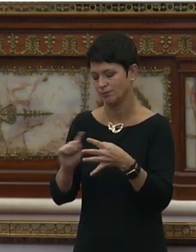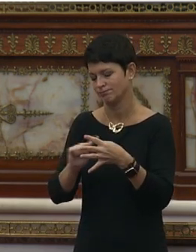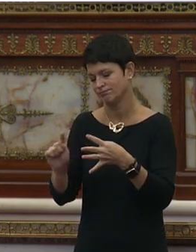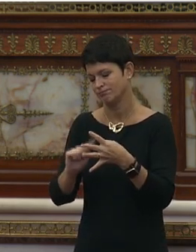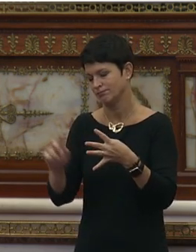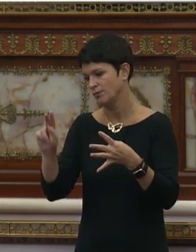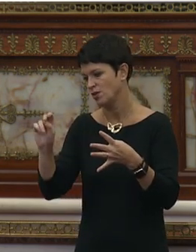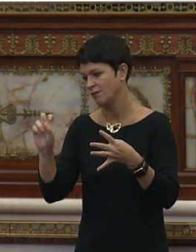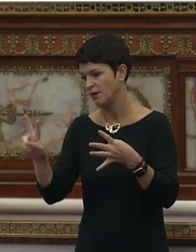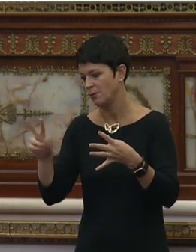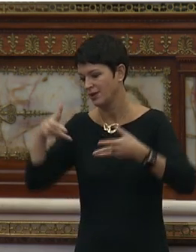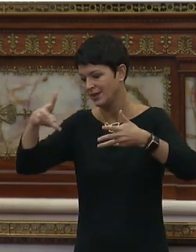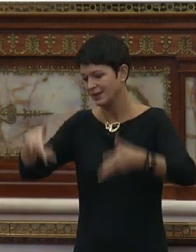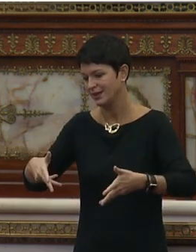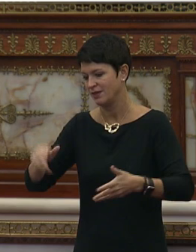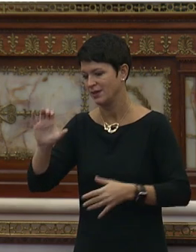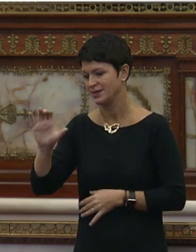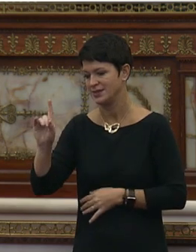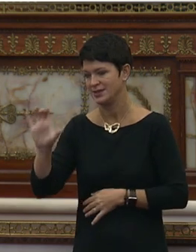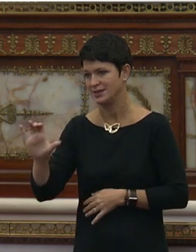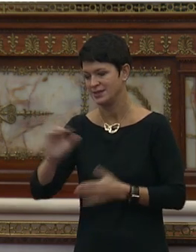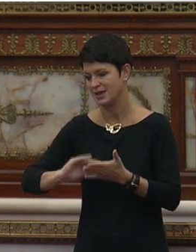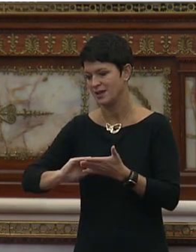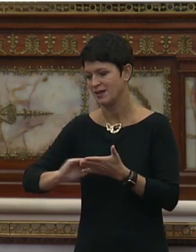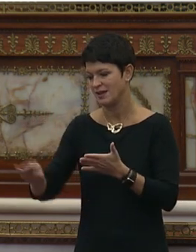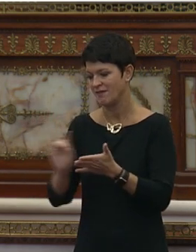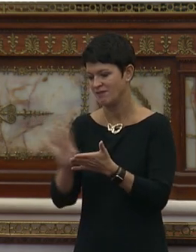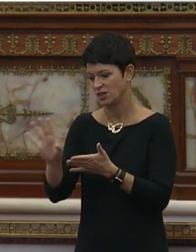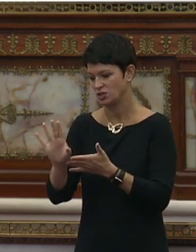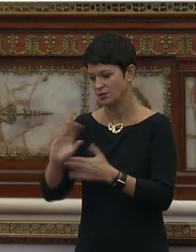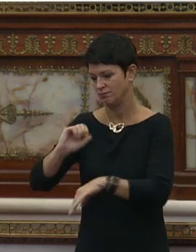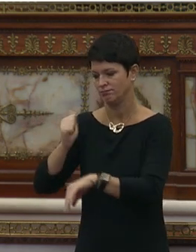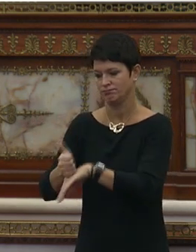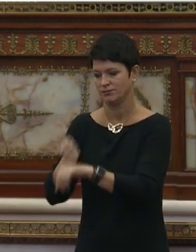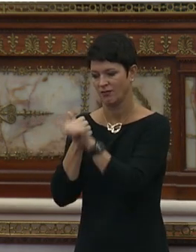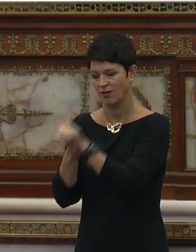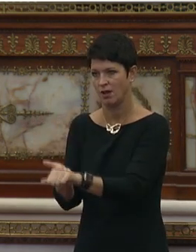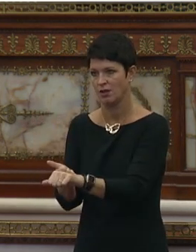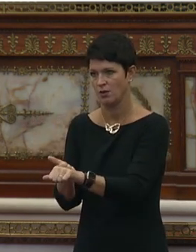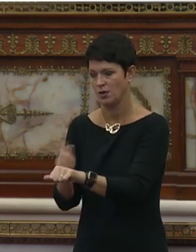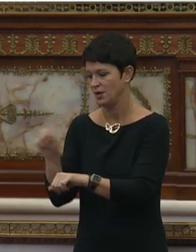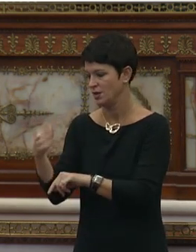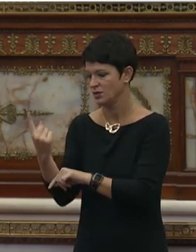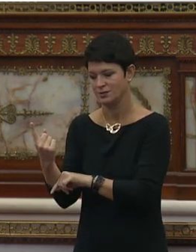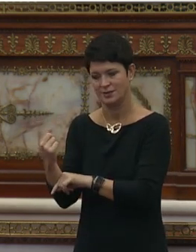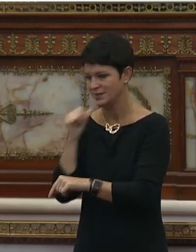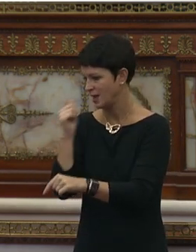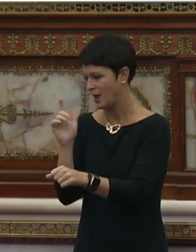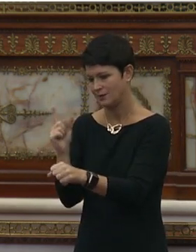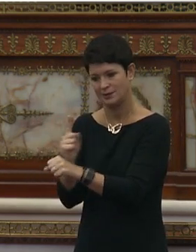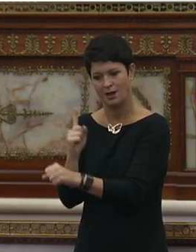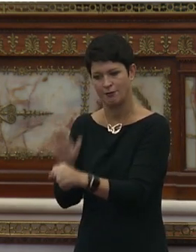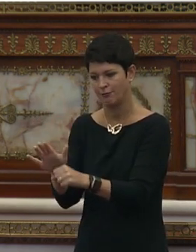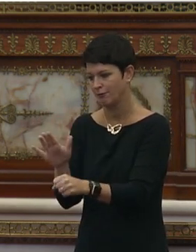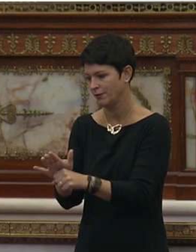November, leaving only the CDC's eviction moratorium in place, which is solely